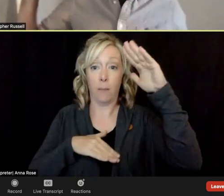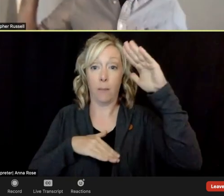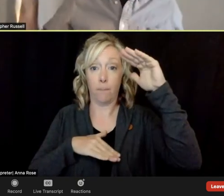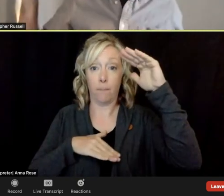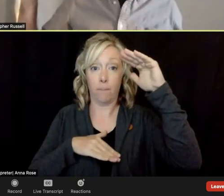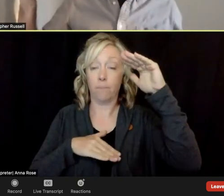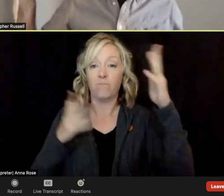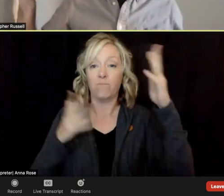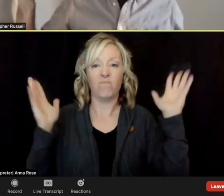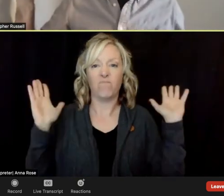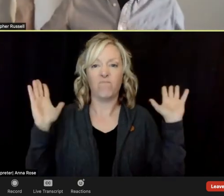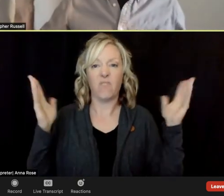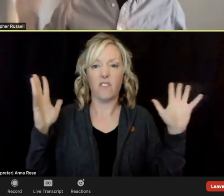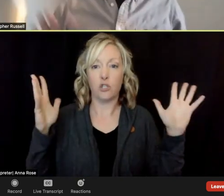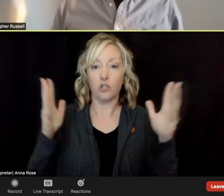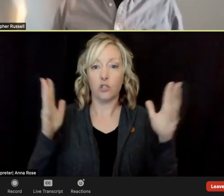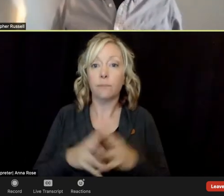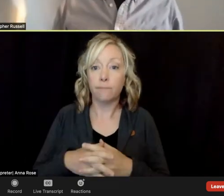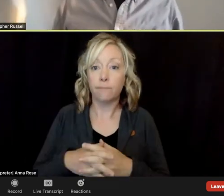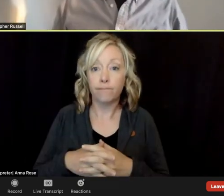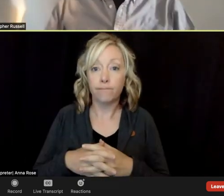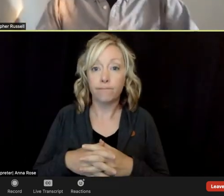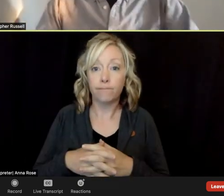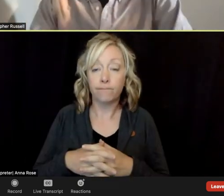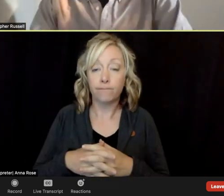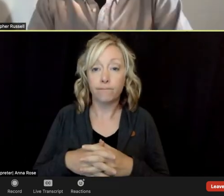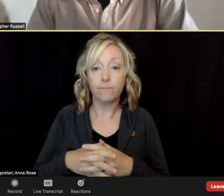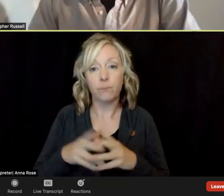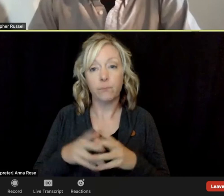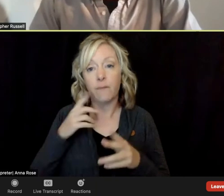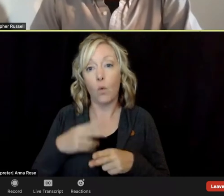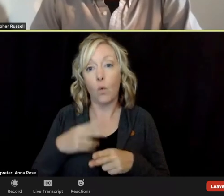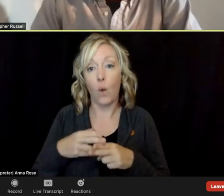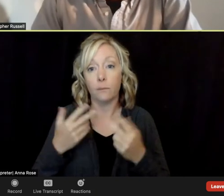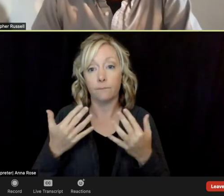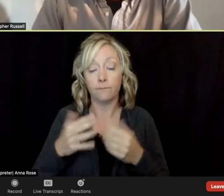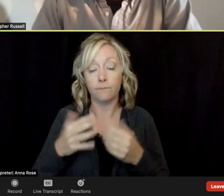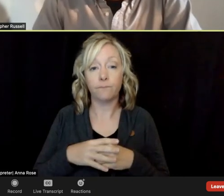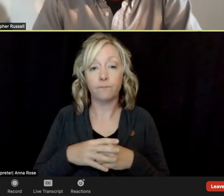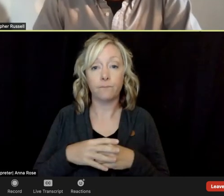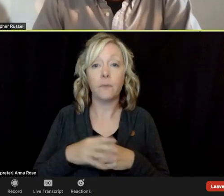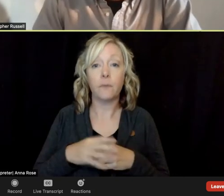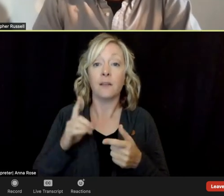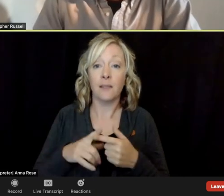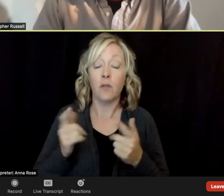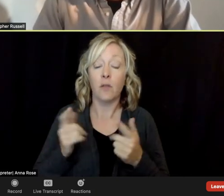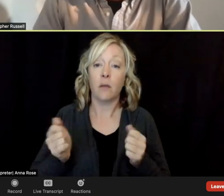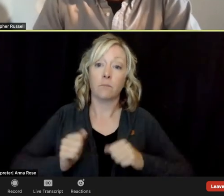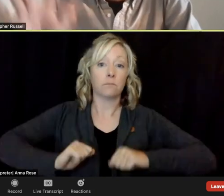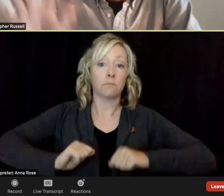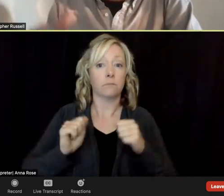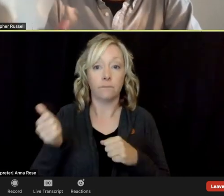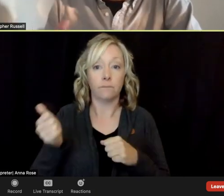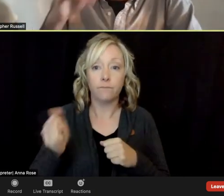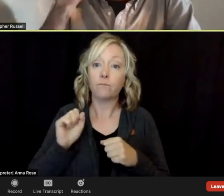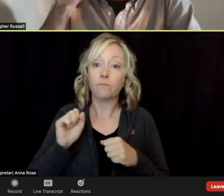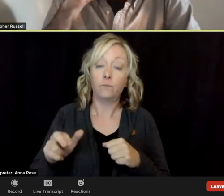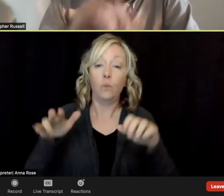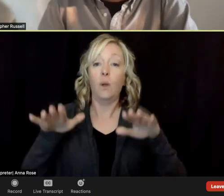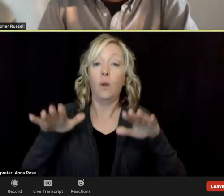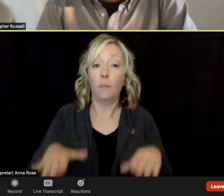extremes, we're done for at least a little while, until they regenerate or until they calm